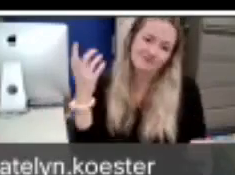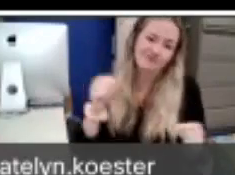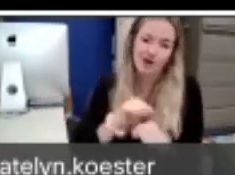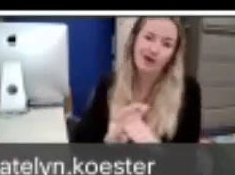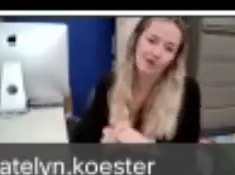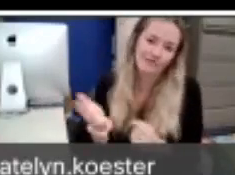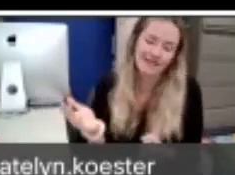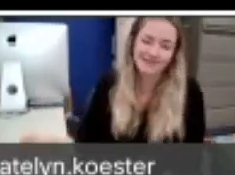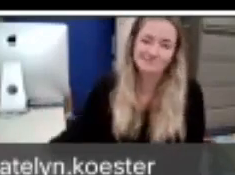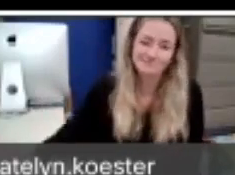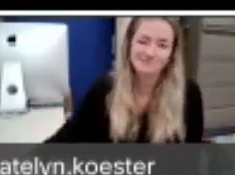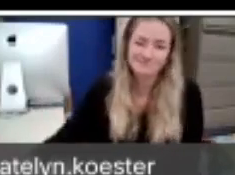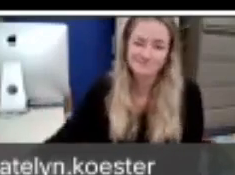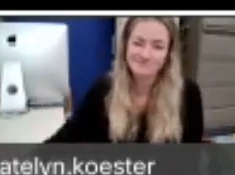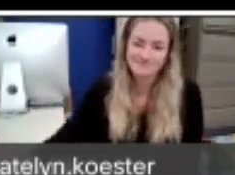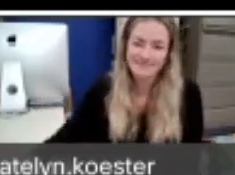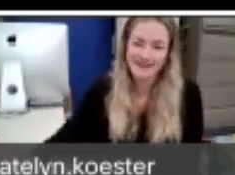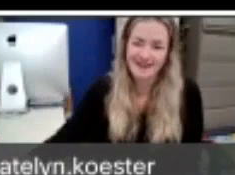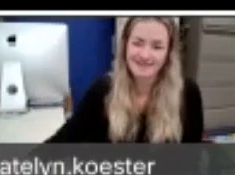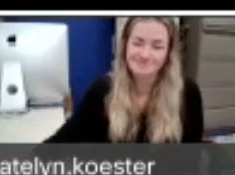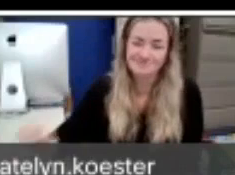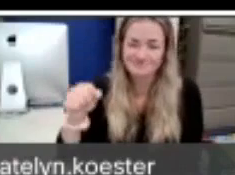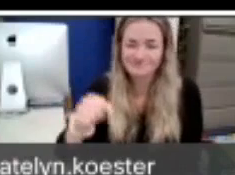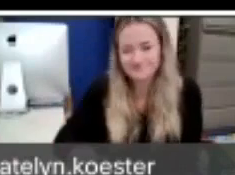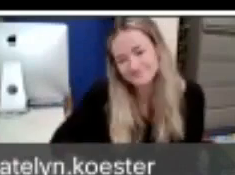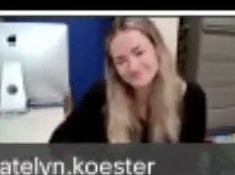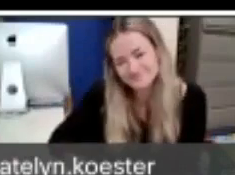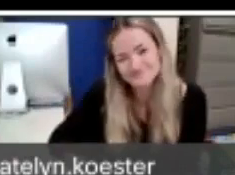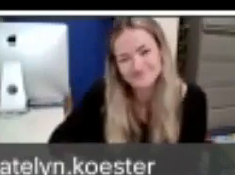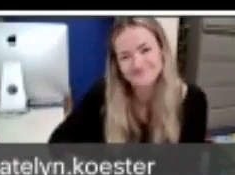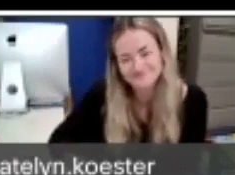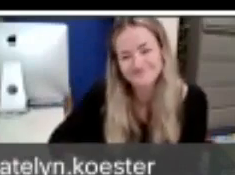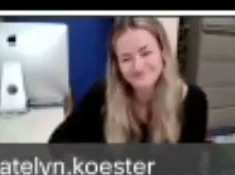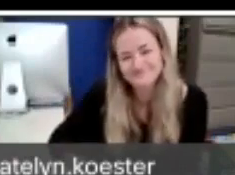Mm-hmm. And most everything is online now because COVID's a thing, so.